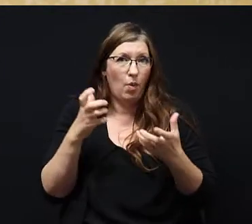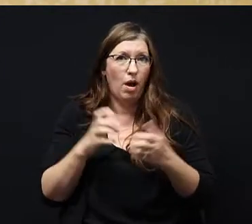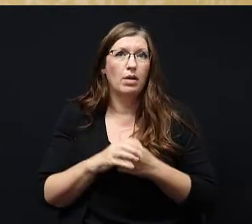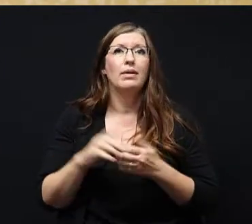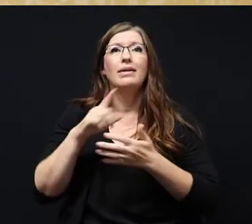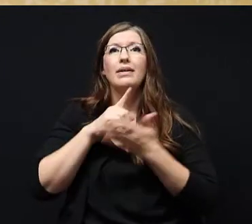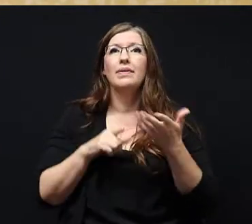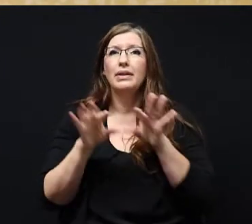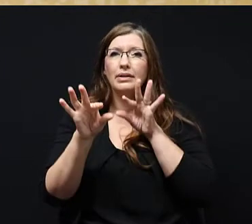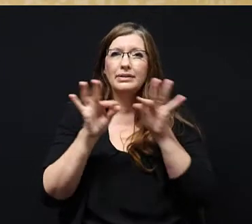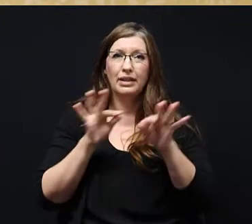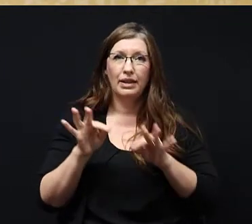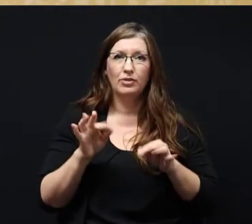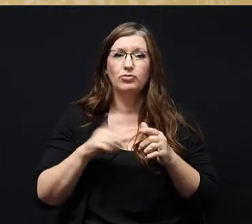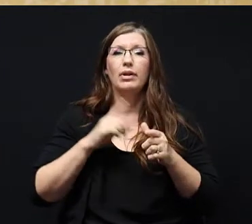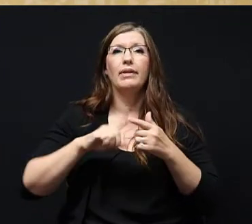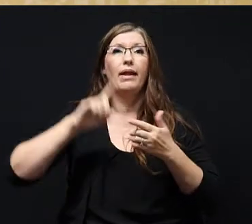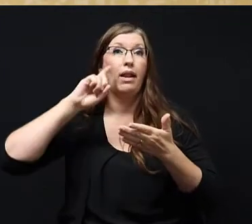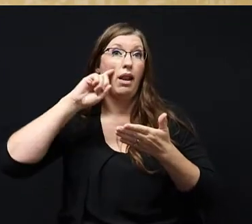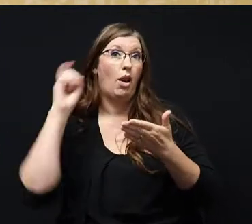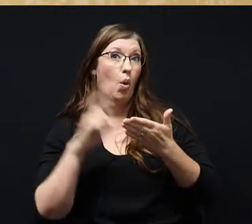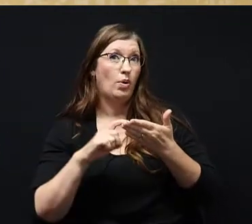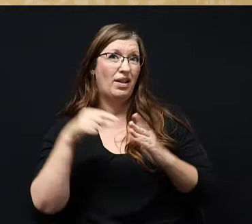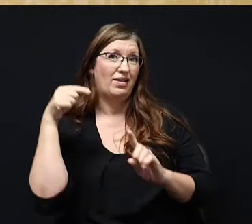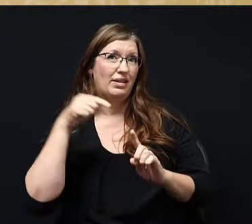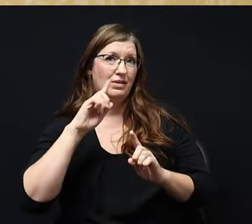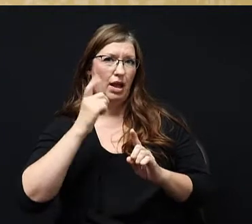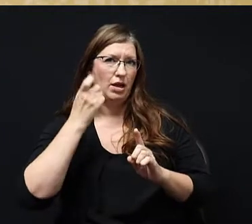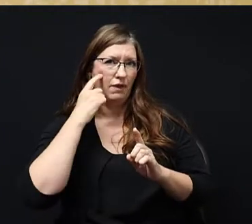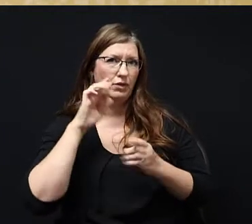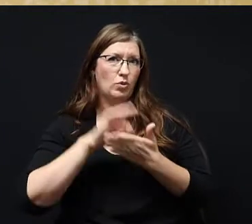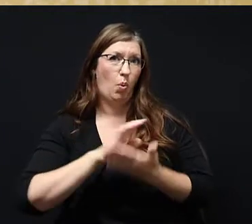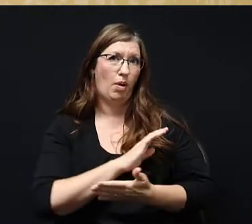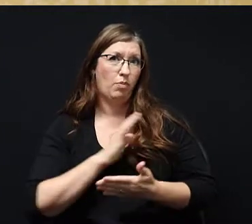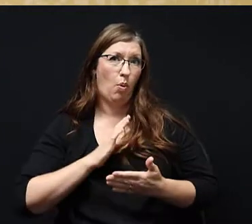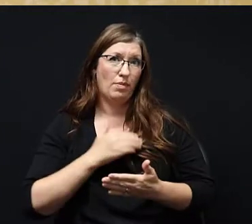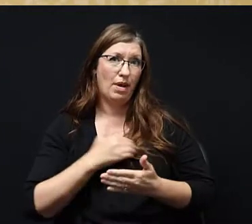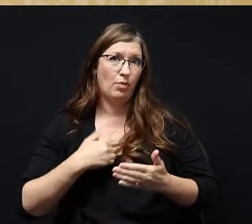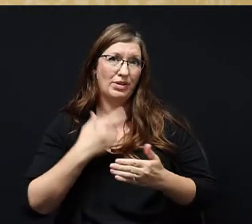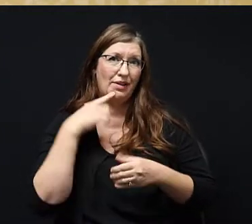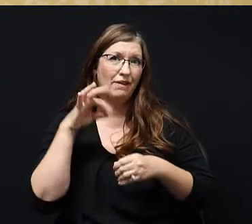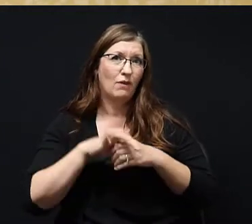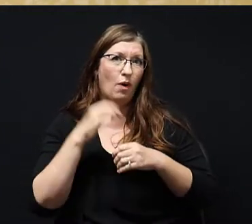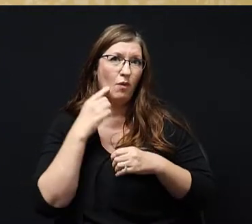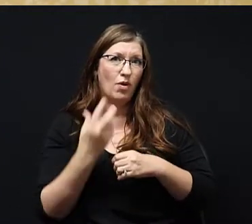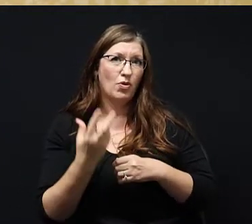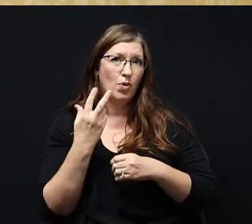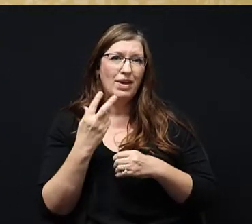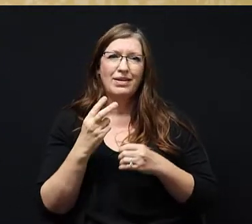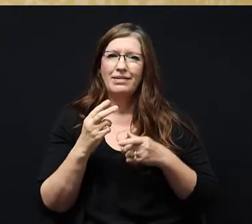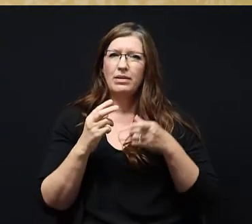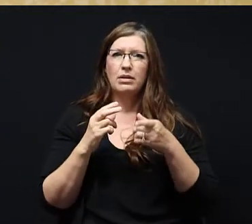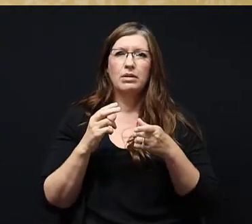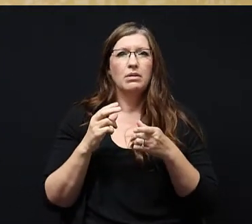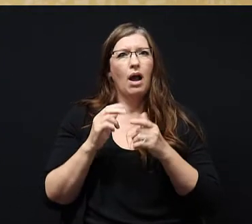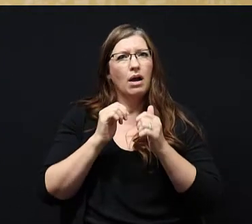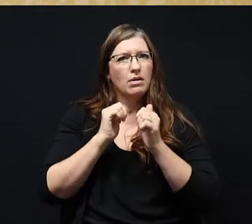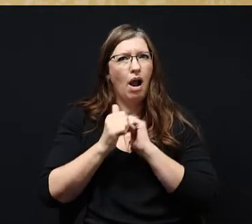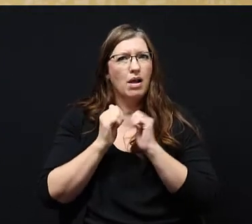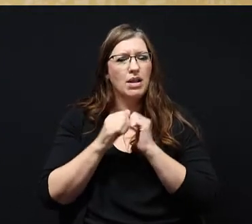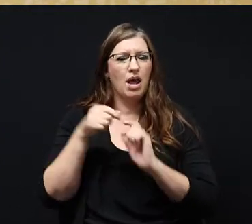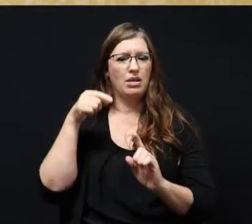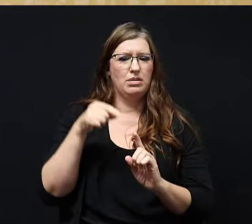selections then go ahead and get made, and you'll notice that this governing school board member says vote for 3. The contest is